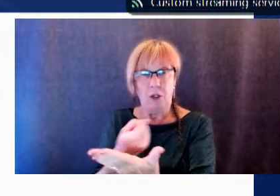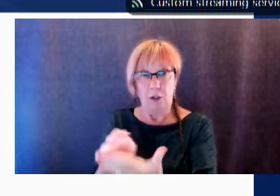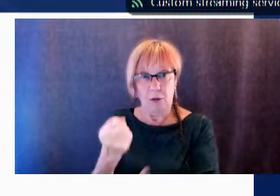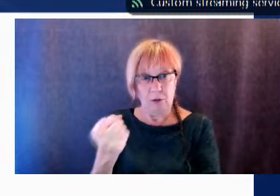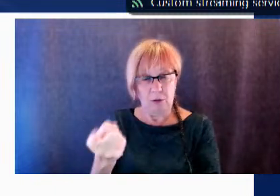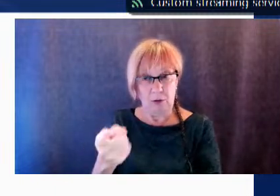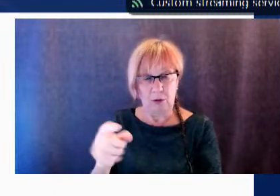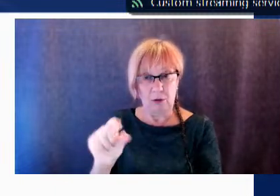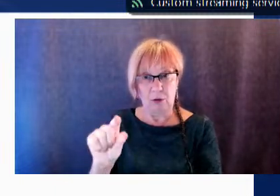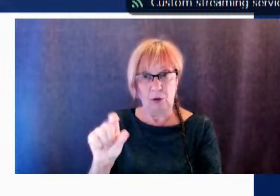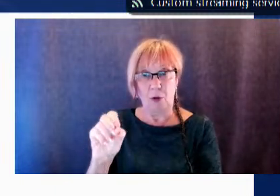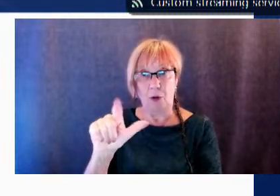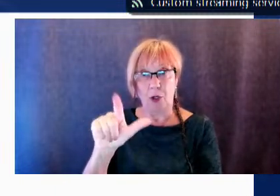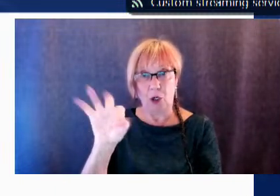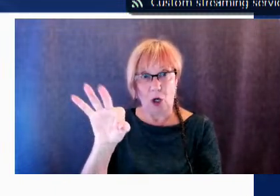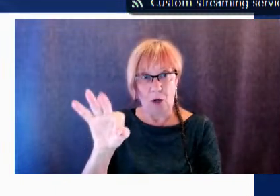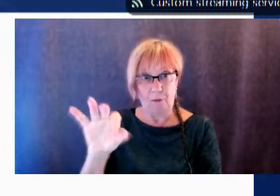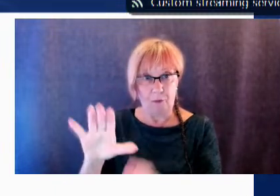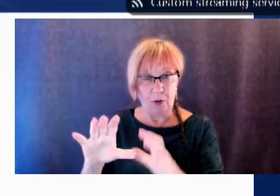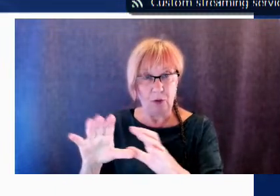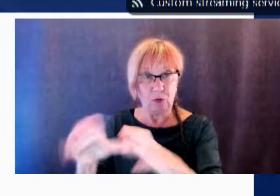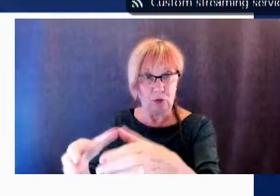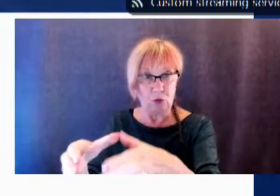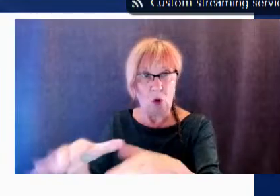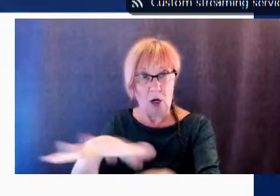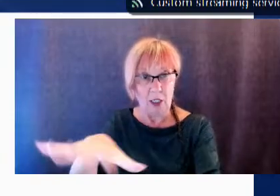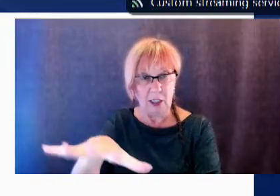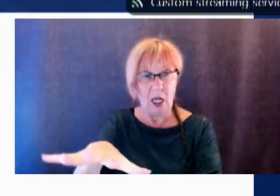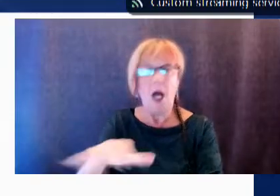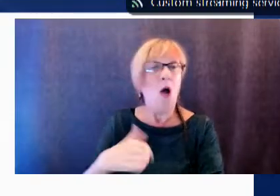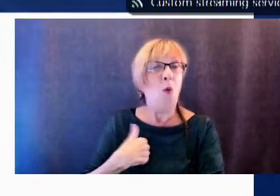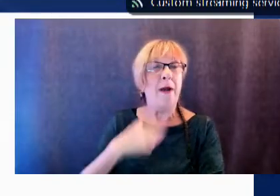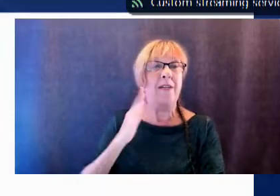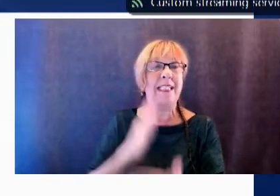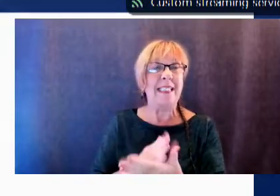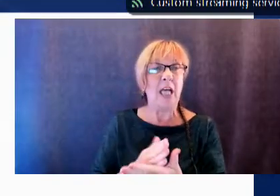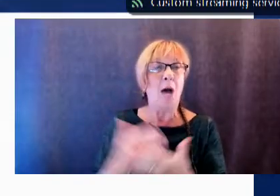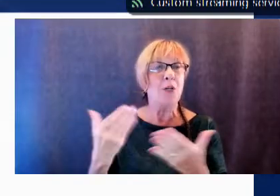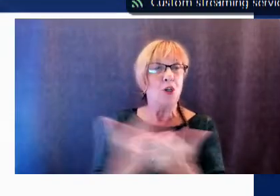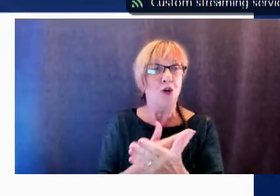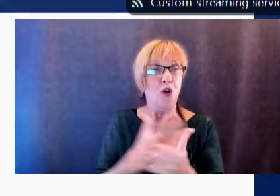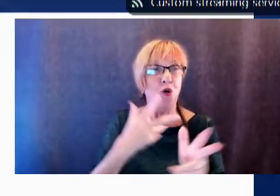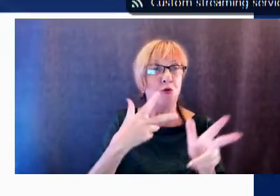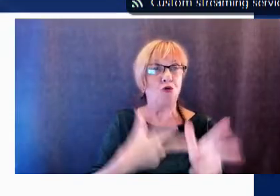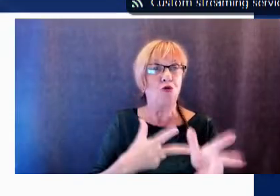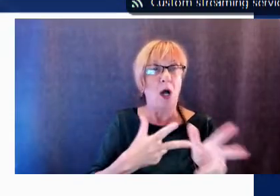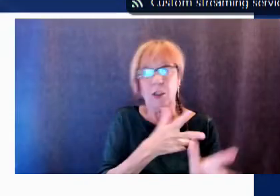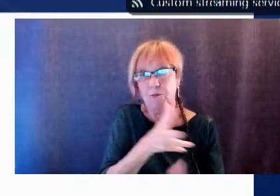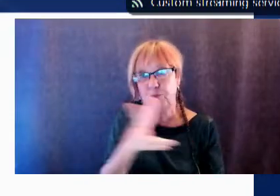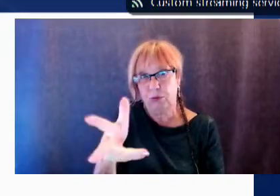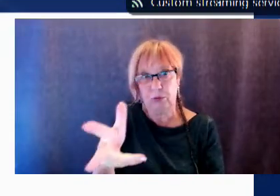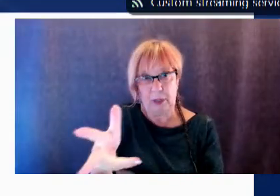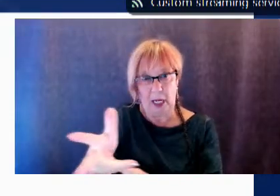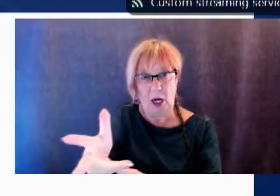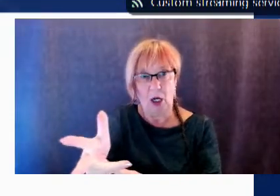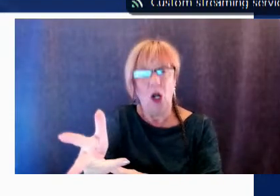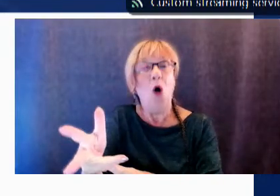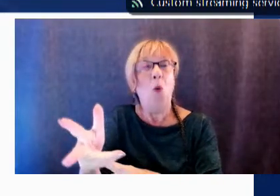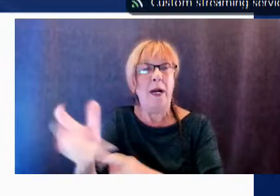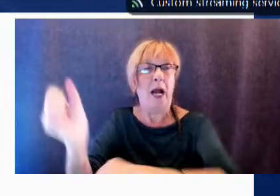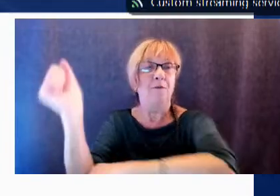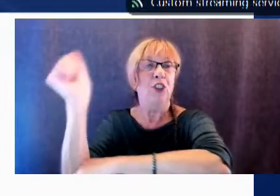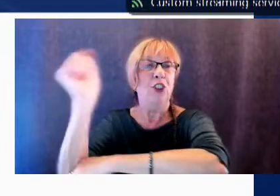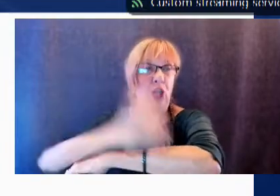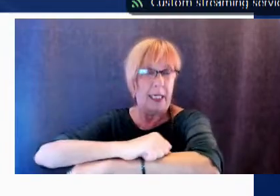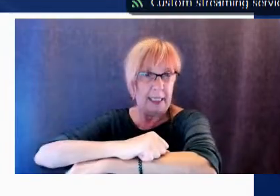we have stopped bringing any incoming trucks. So that operation is shut down and we have cleaned up